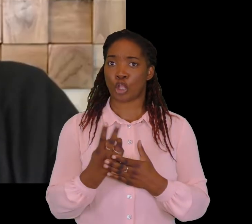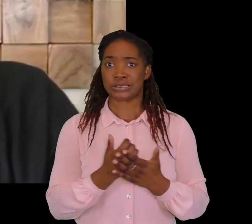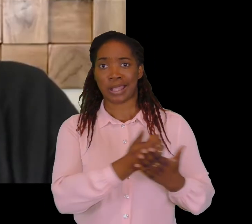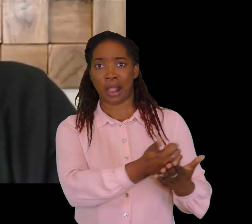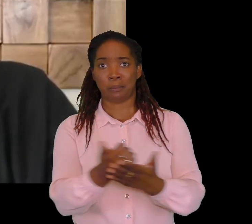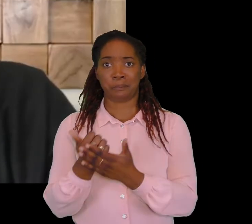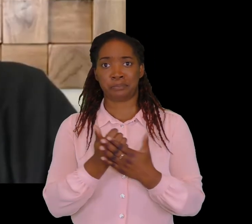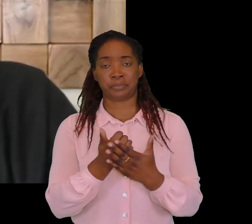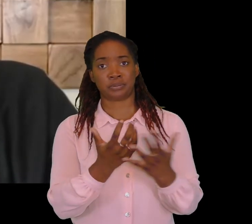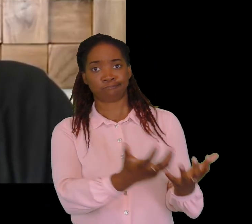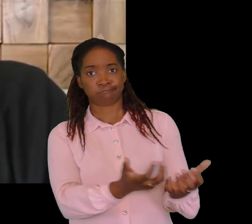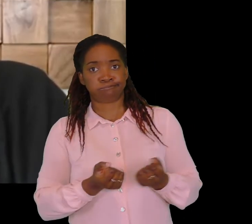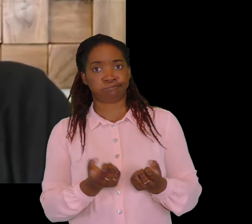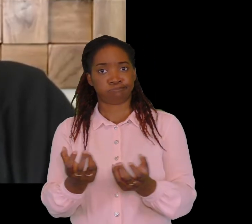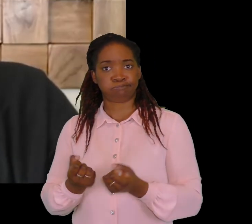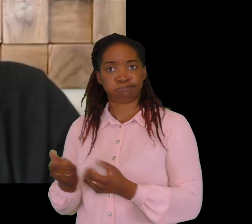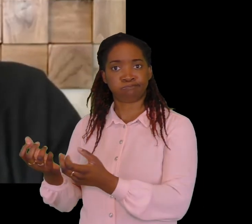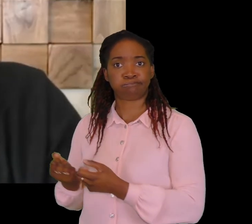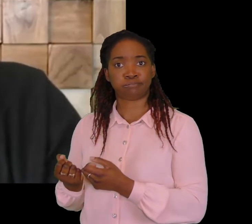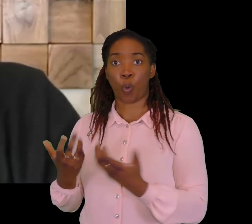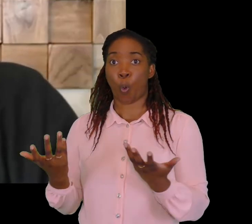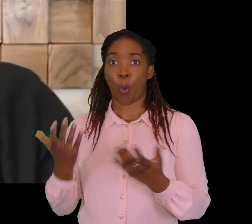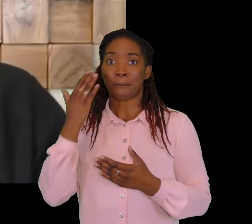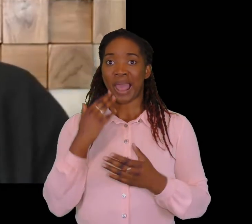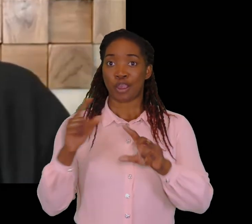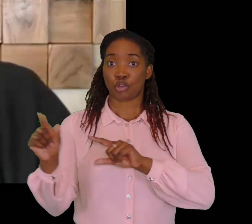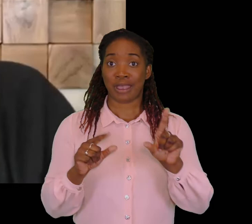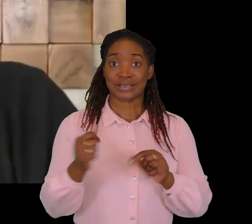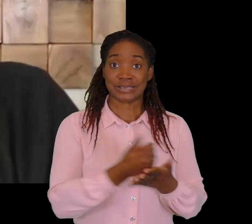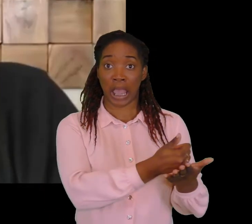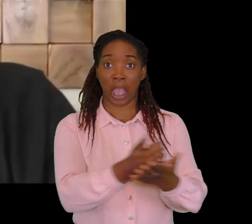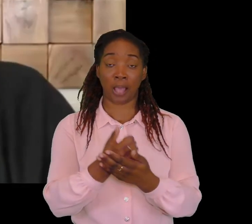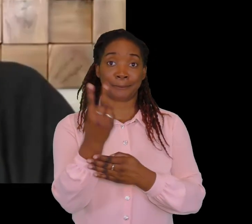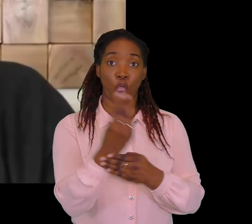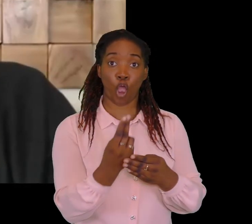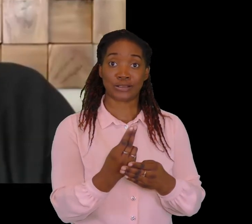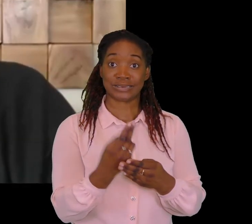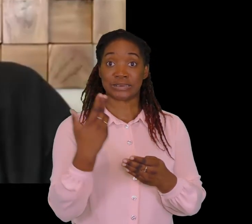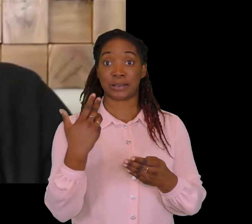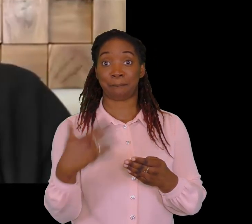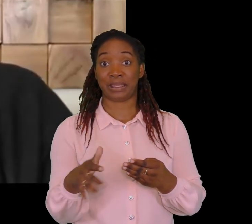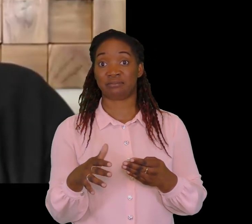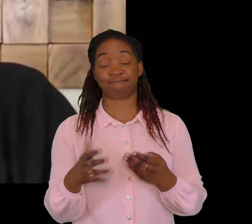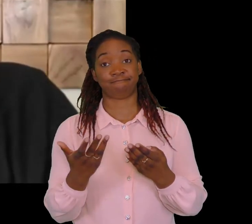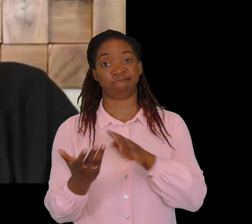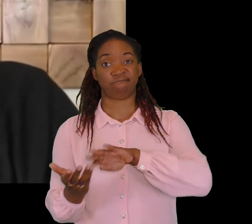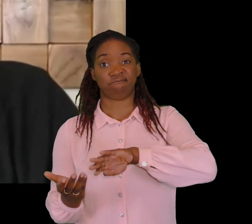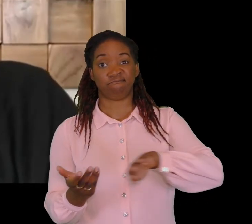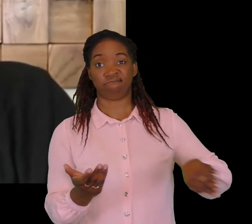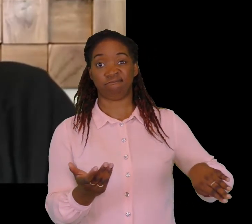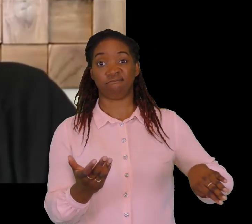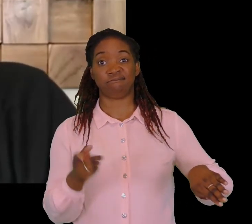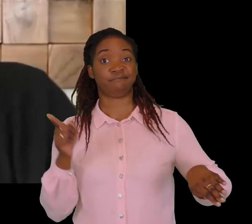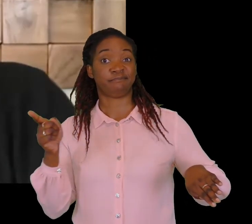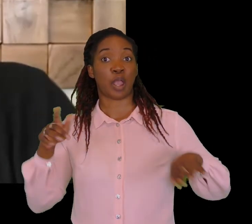embrace so many artists, how many Black curators help artists that have been presently shunned by the